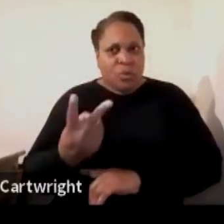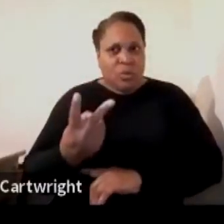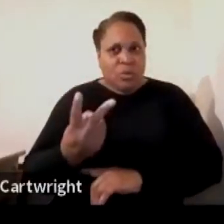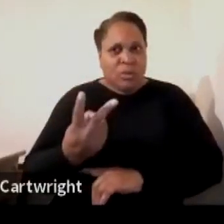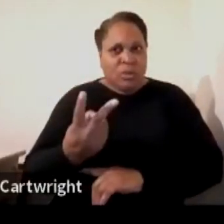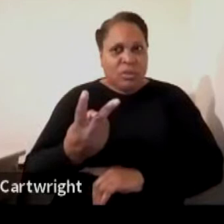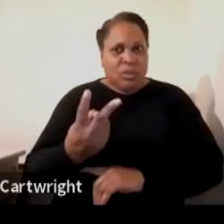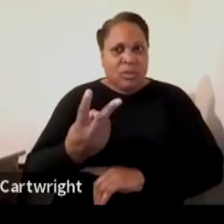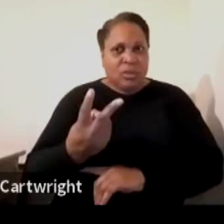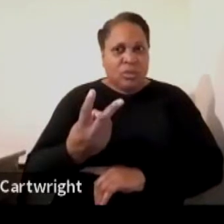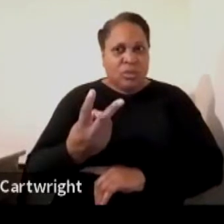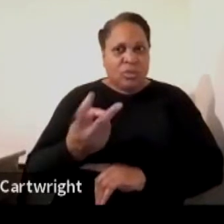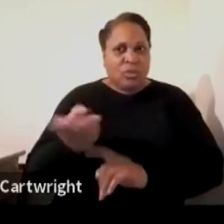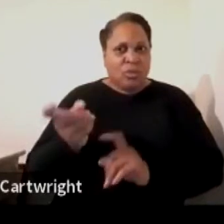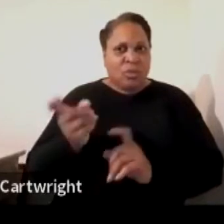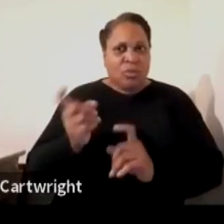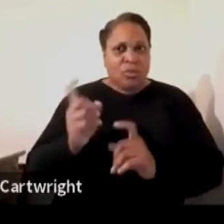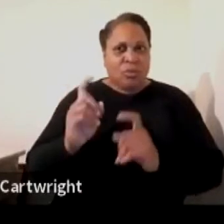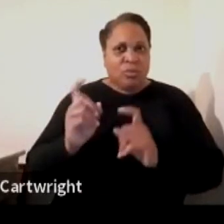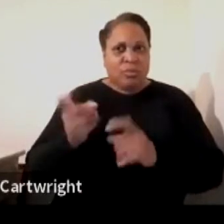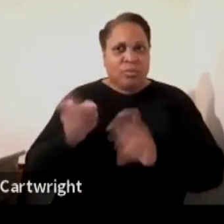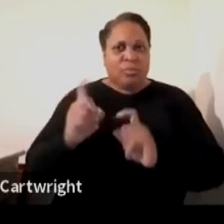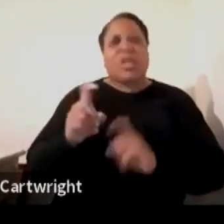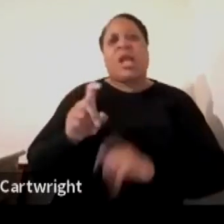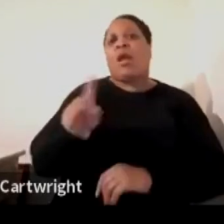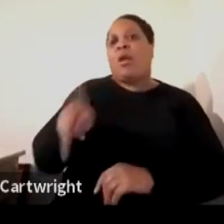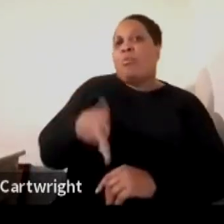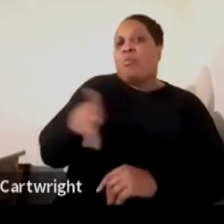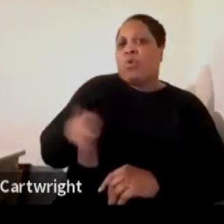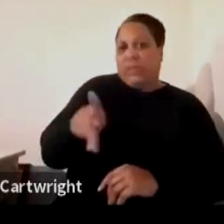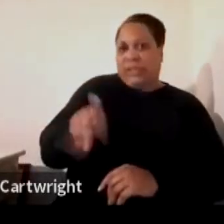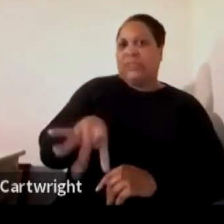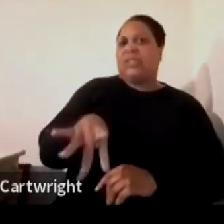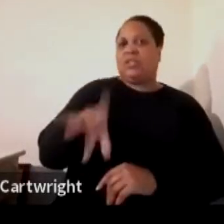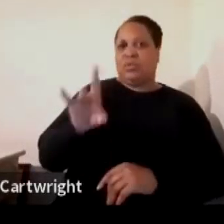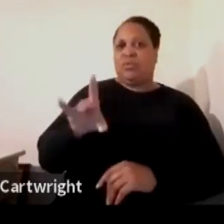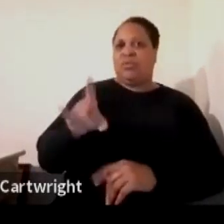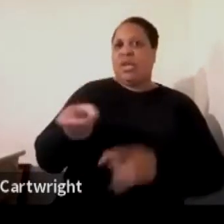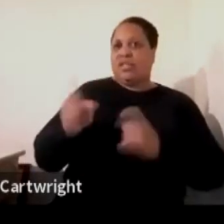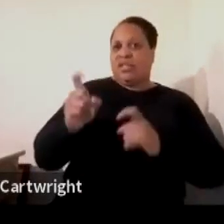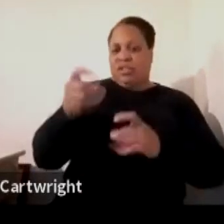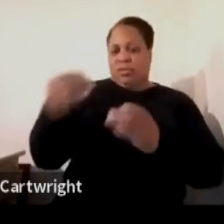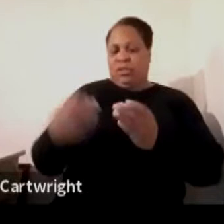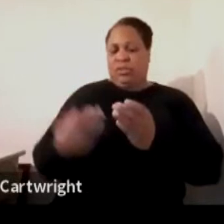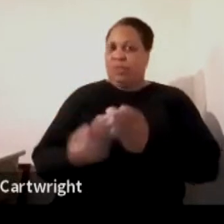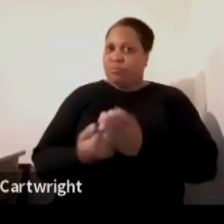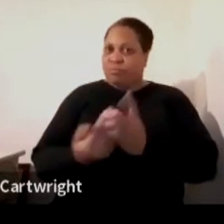express the proteins that you would find on the